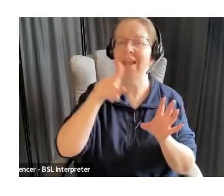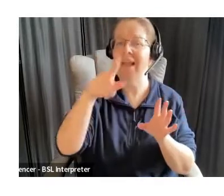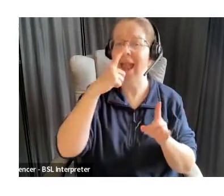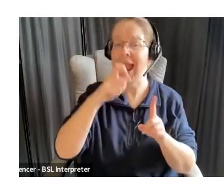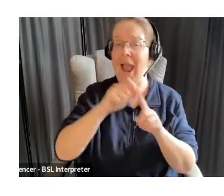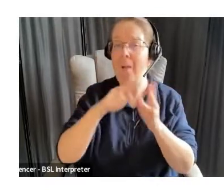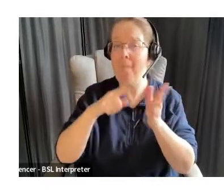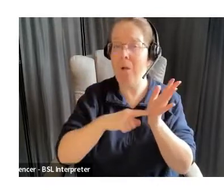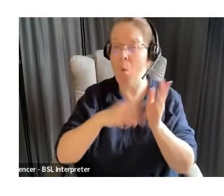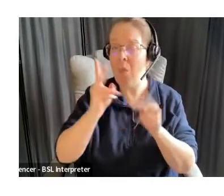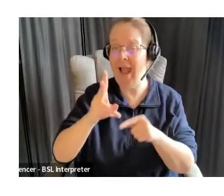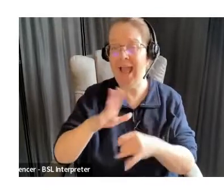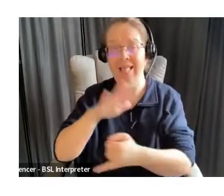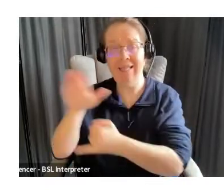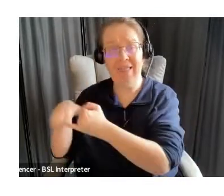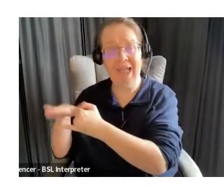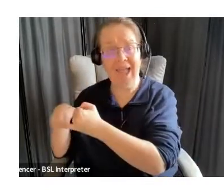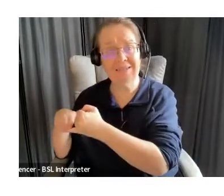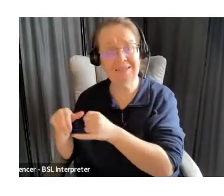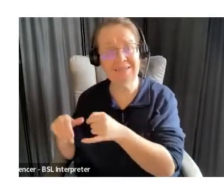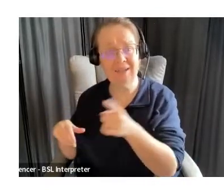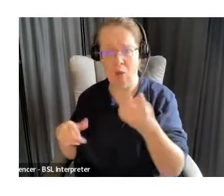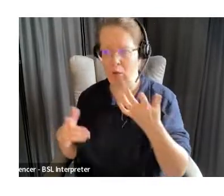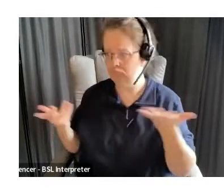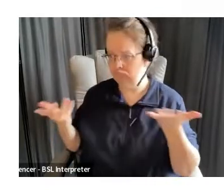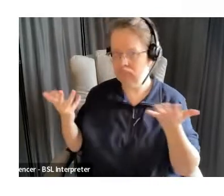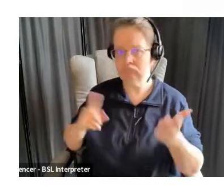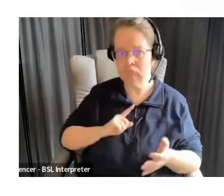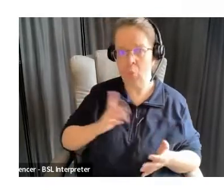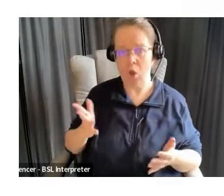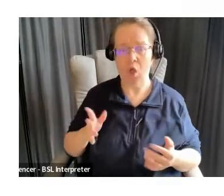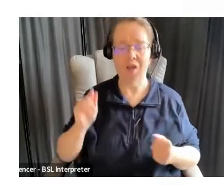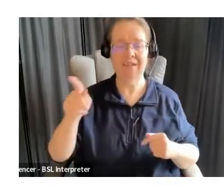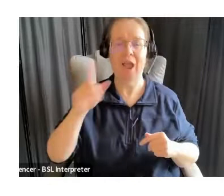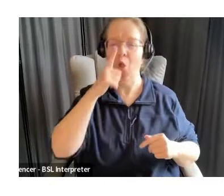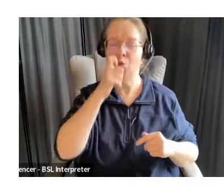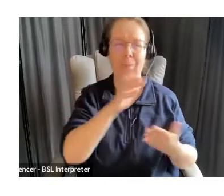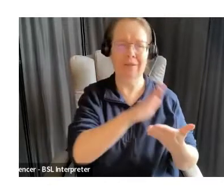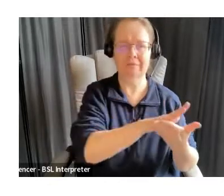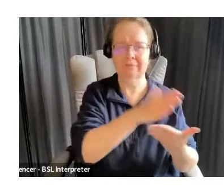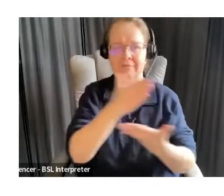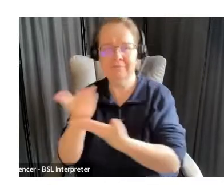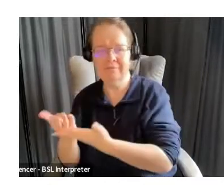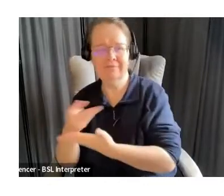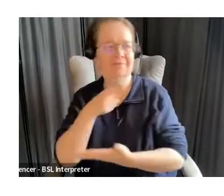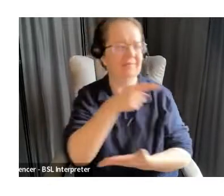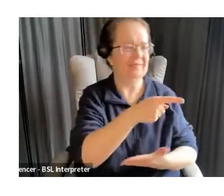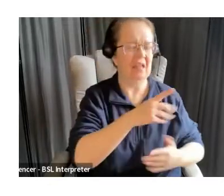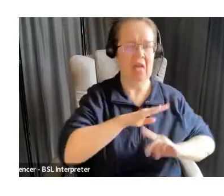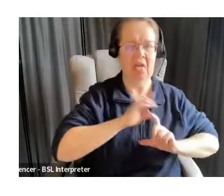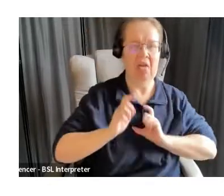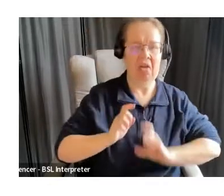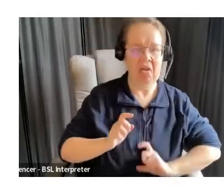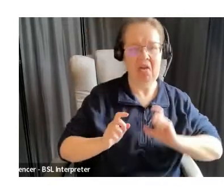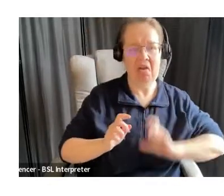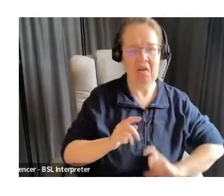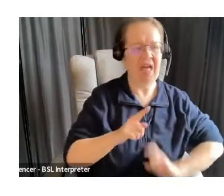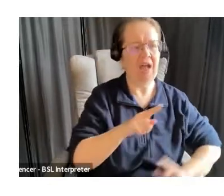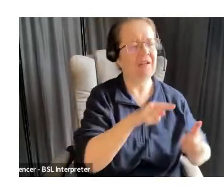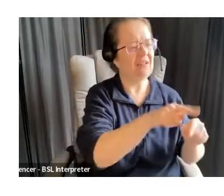towards the end of the webinar again? Yeah, absolutely. It'd be interesting to see the transition from this poll right into the end of the